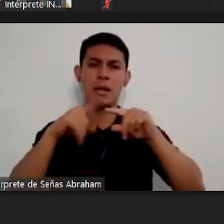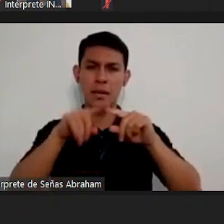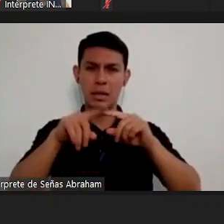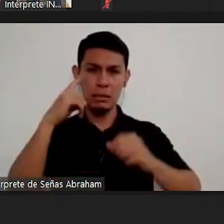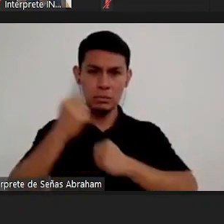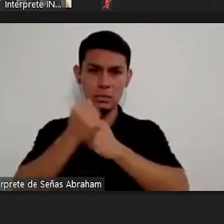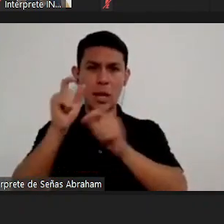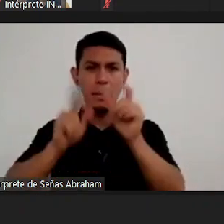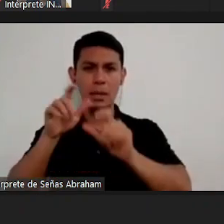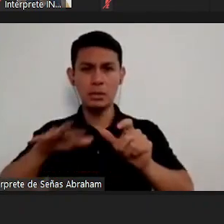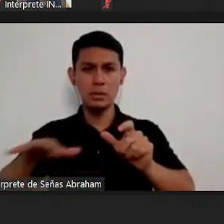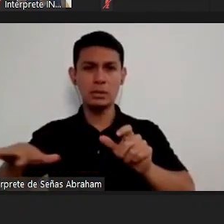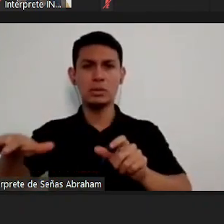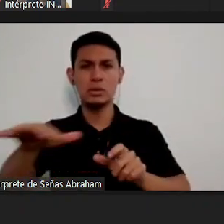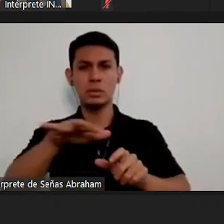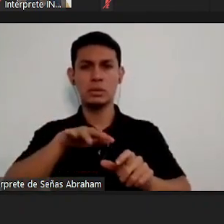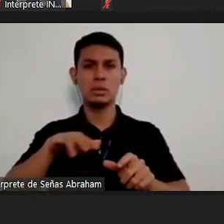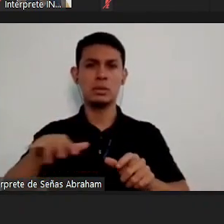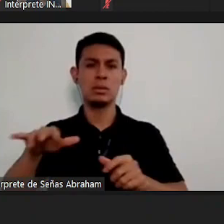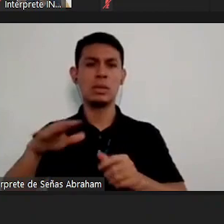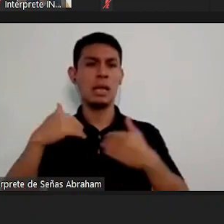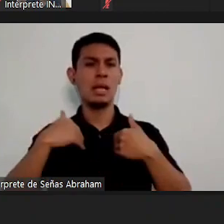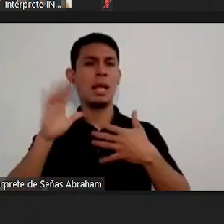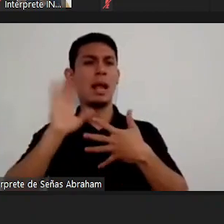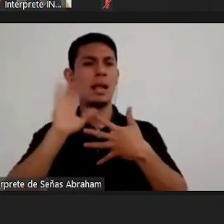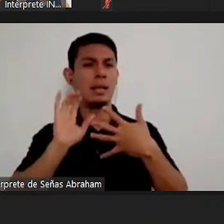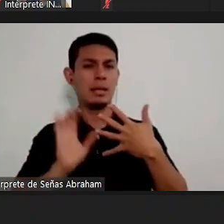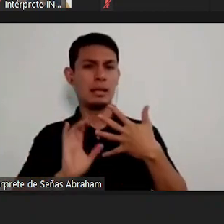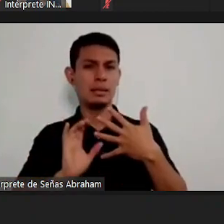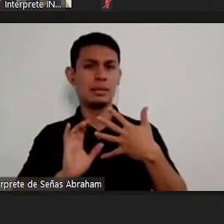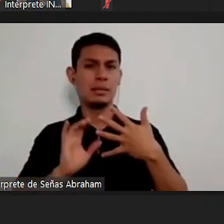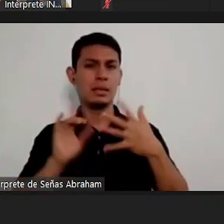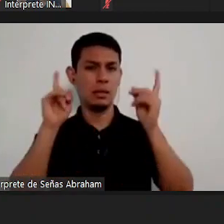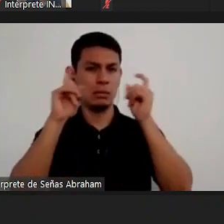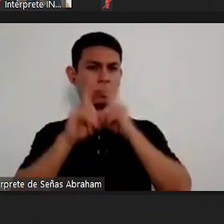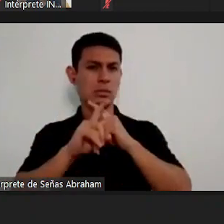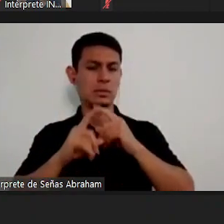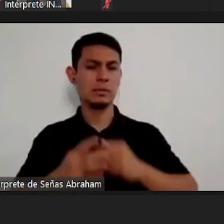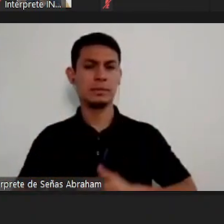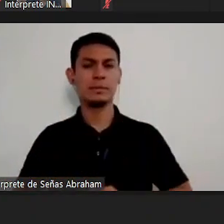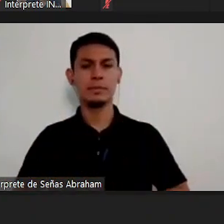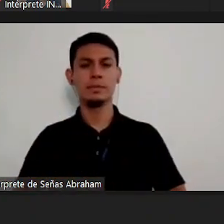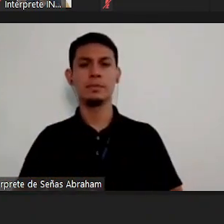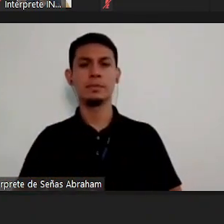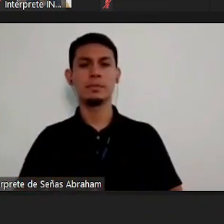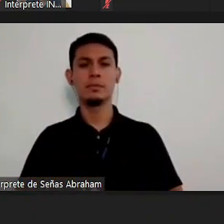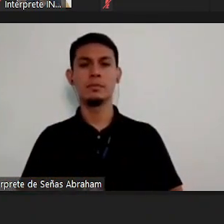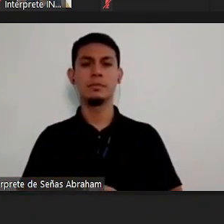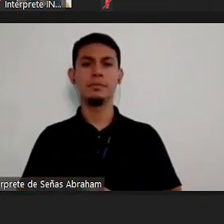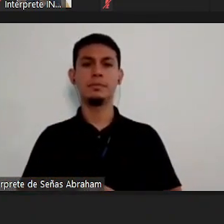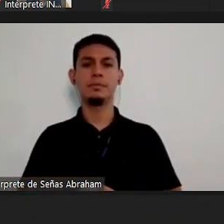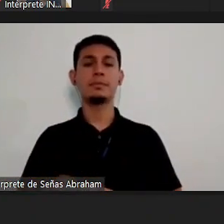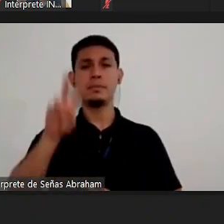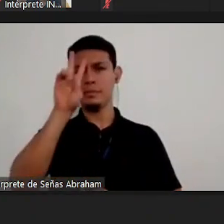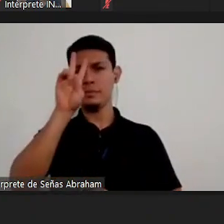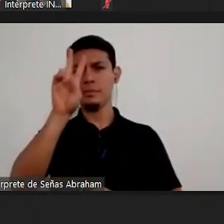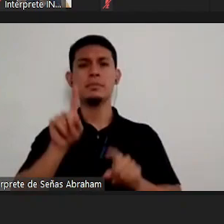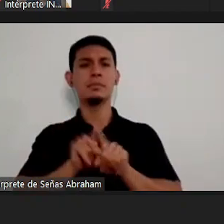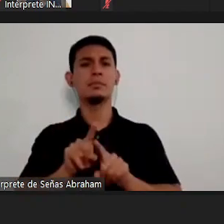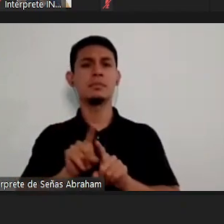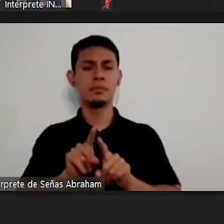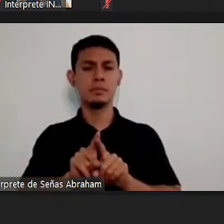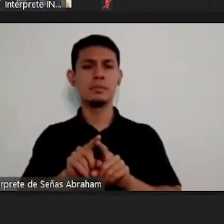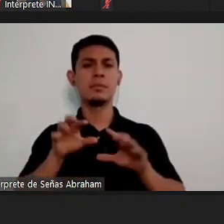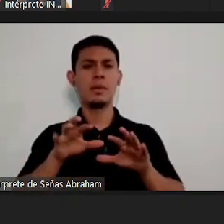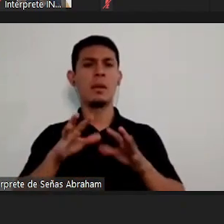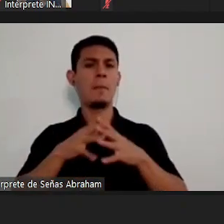mining and hydrocarbons uh these uh possibilities that have this characteristic of social conflict